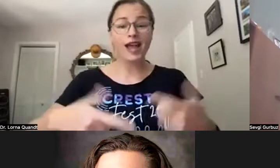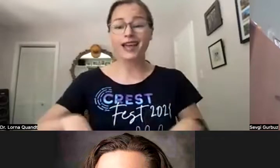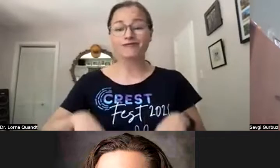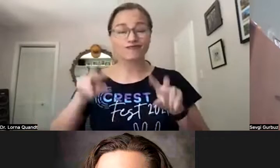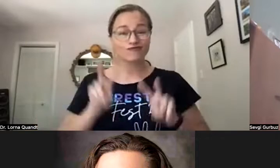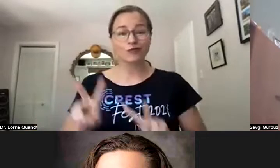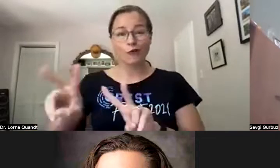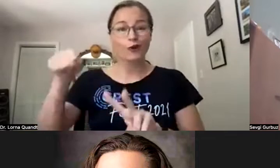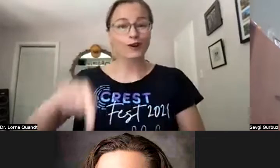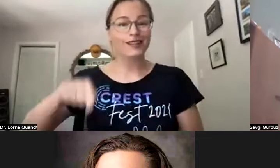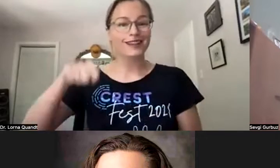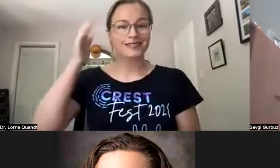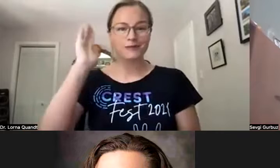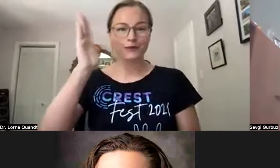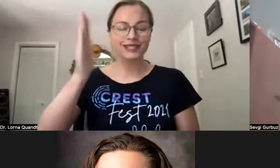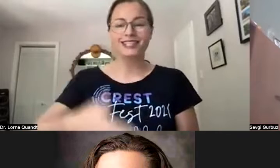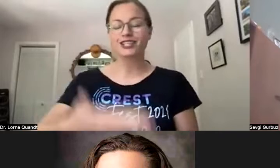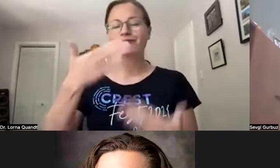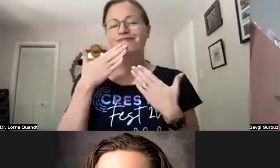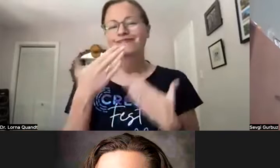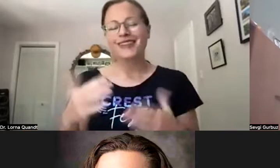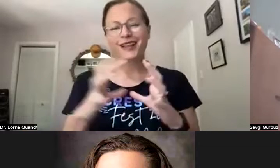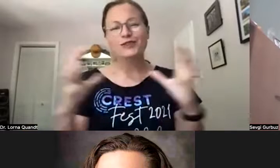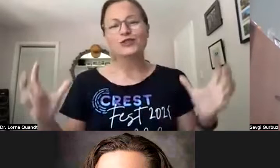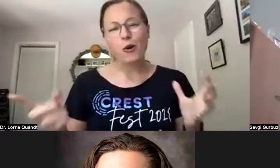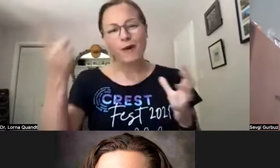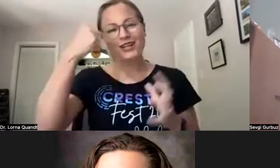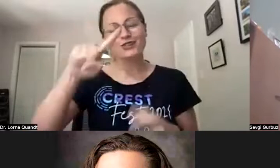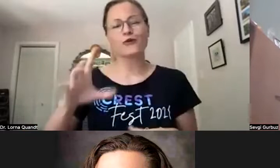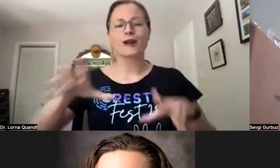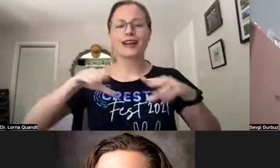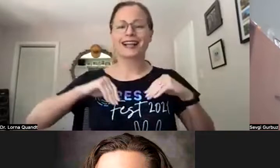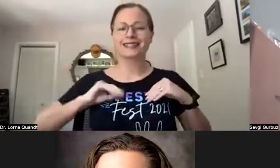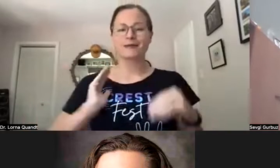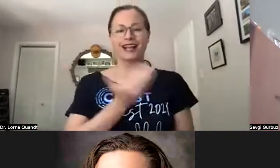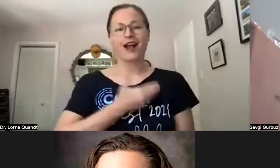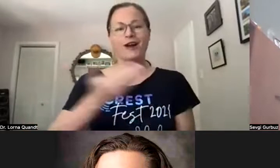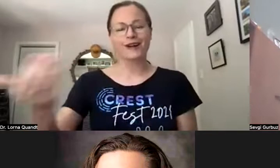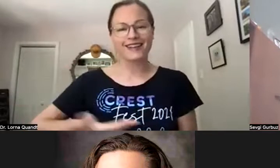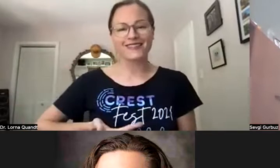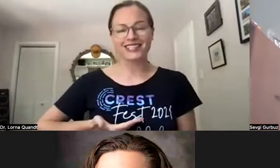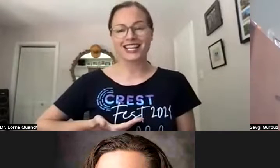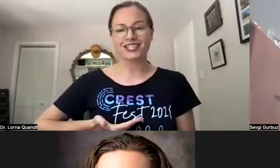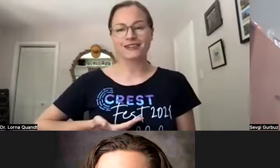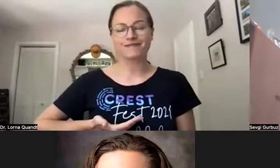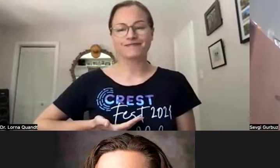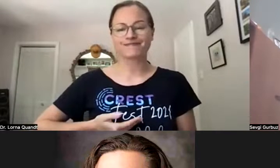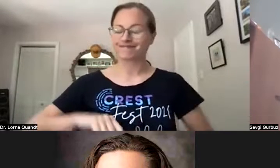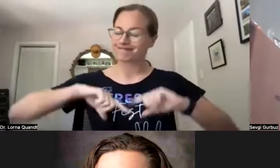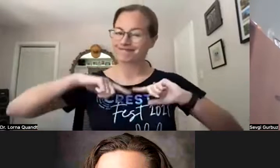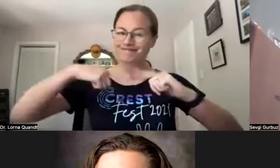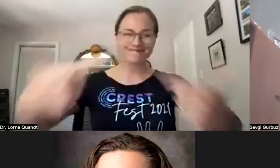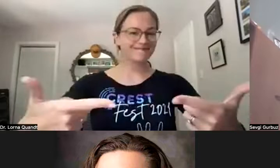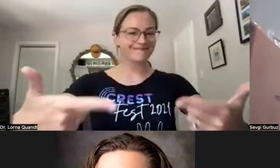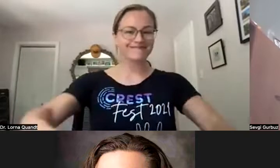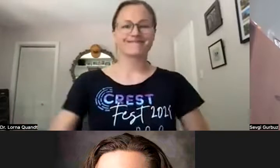With that, I will turn the floor over to our exciting presentation for this afternoon. Thank you so much